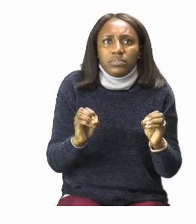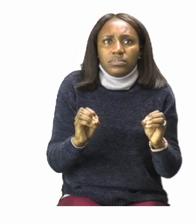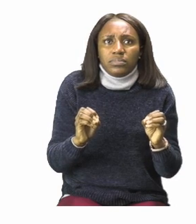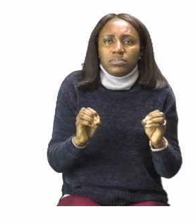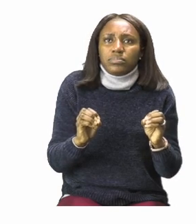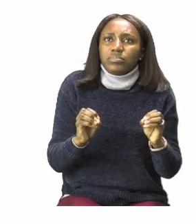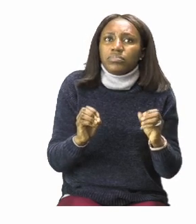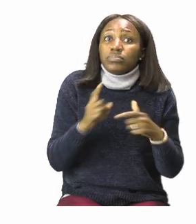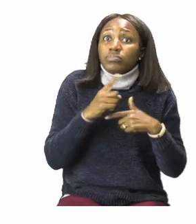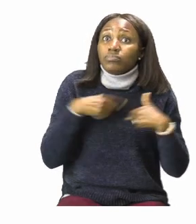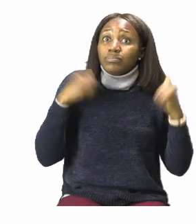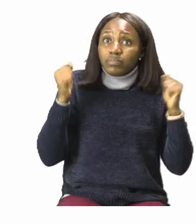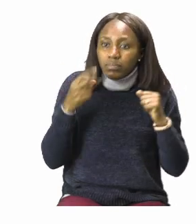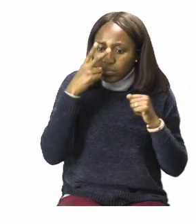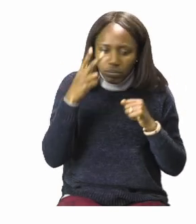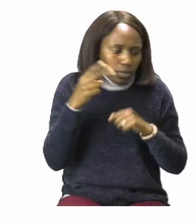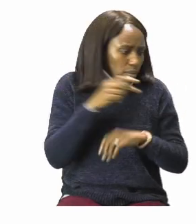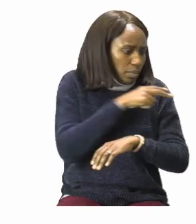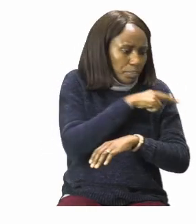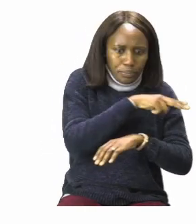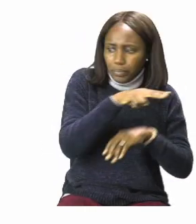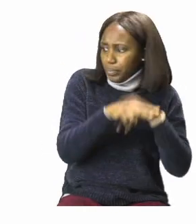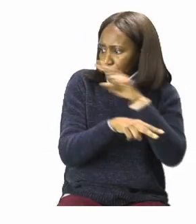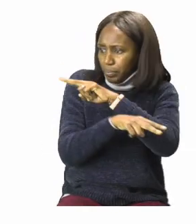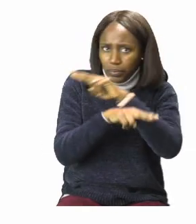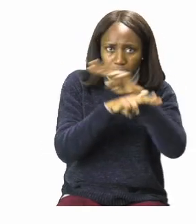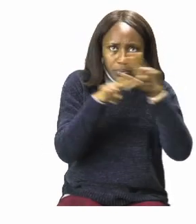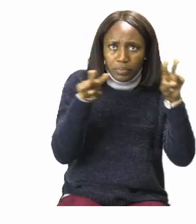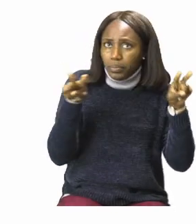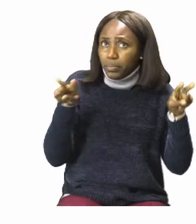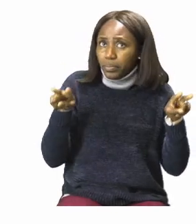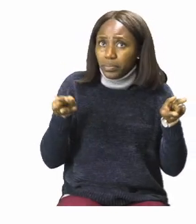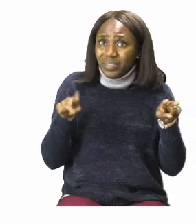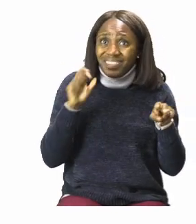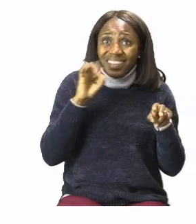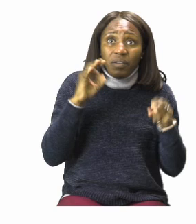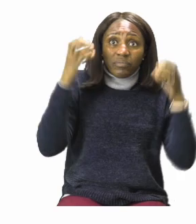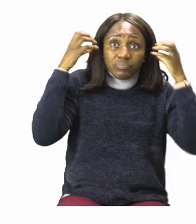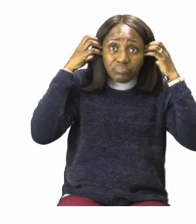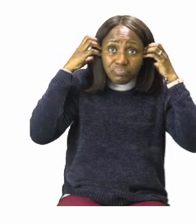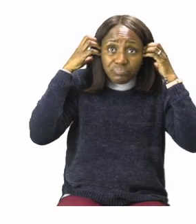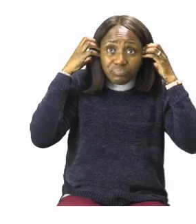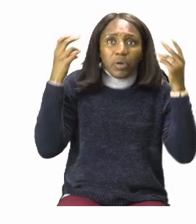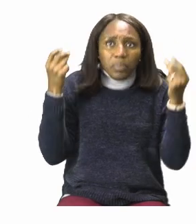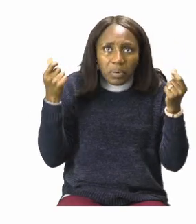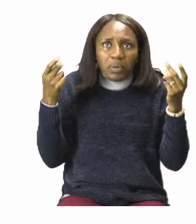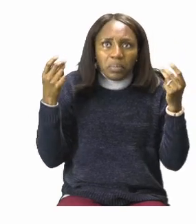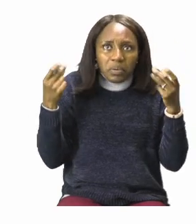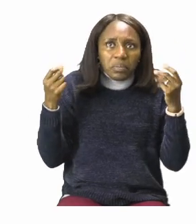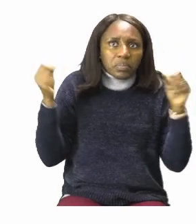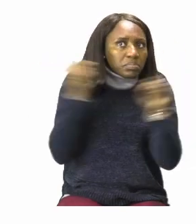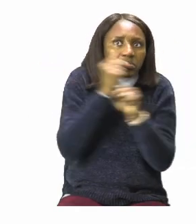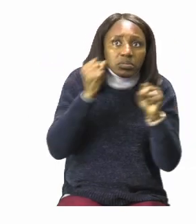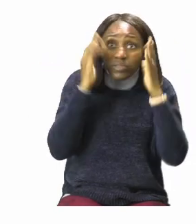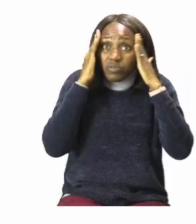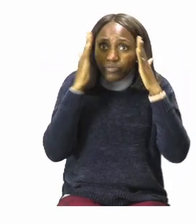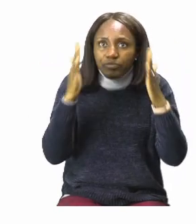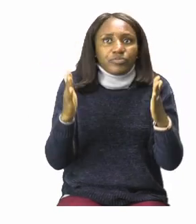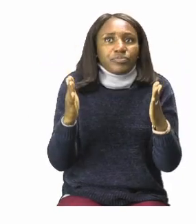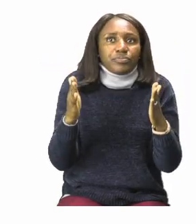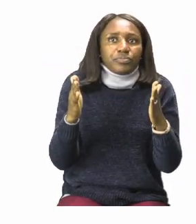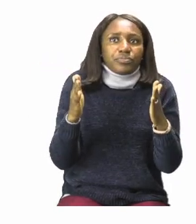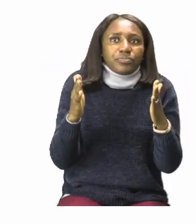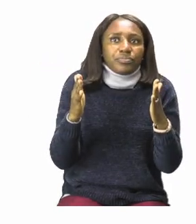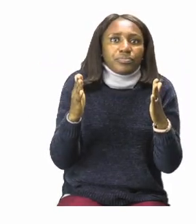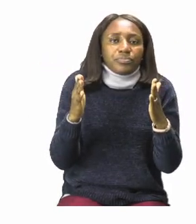to be aware of our surroundings, and that means that we cannot have earphones in our ears.